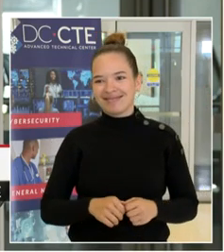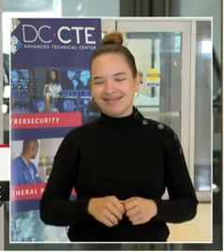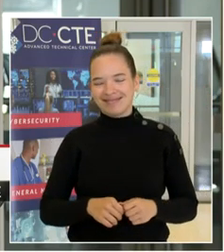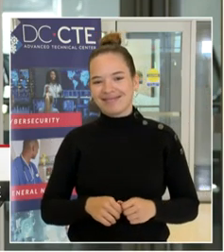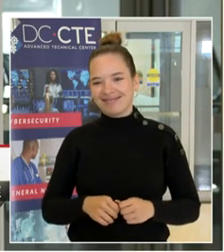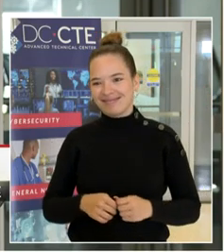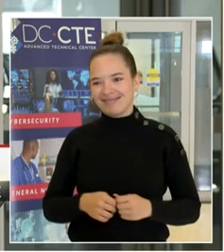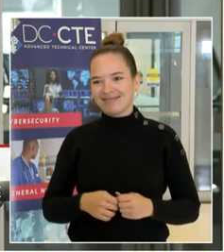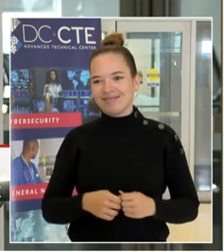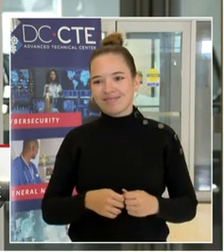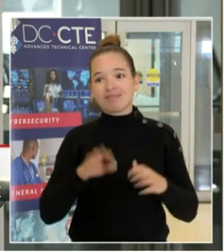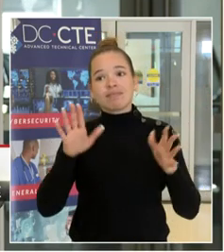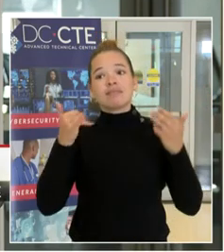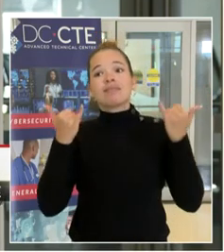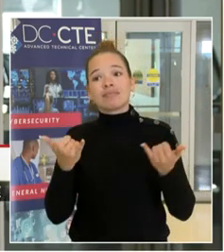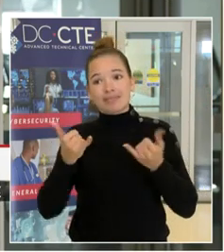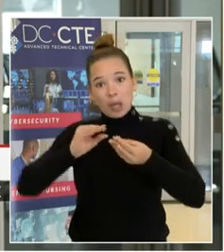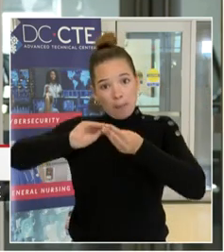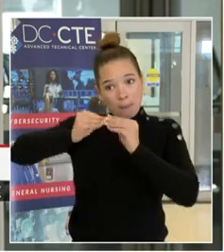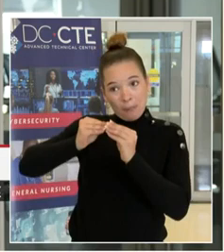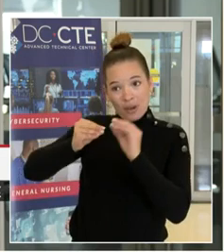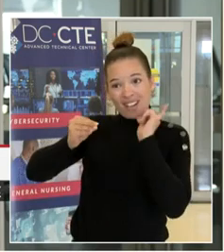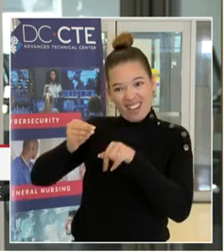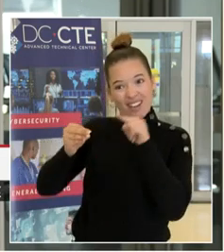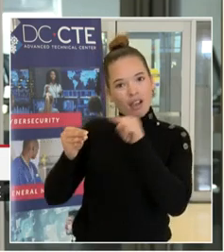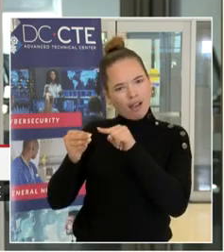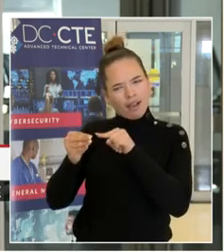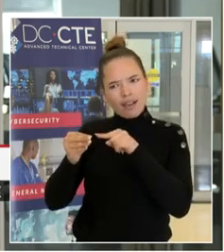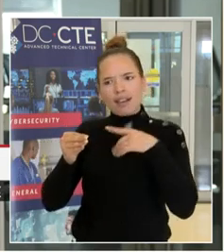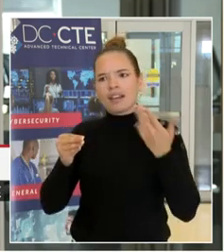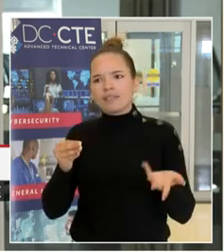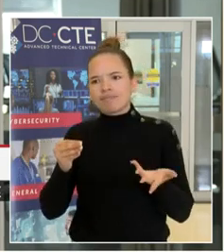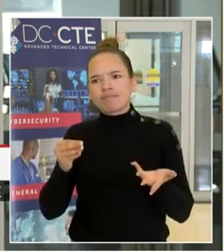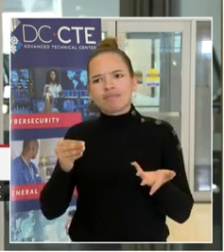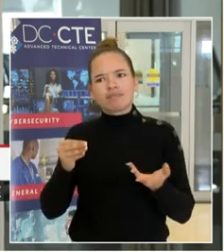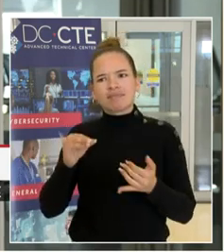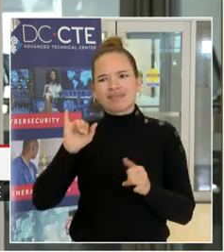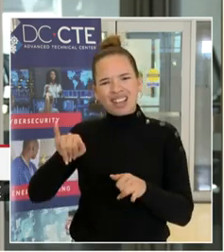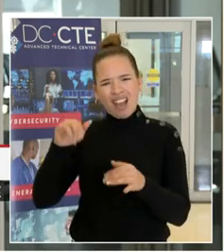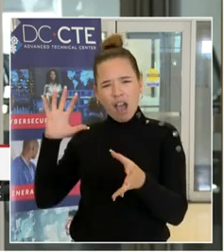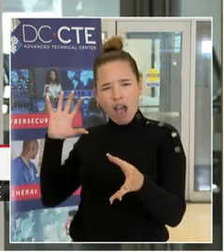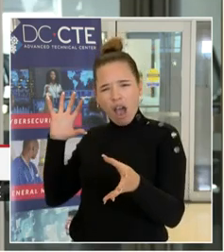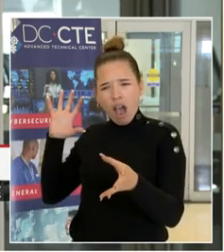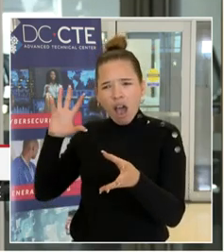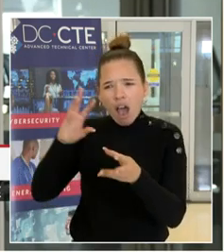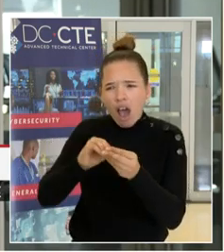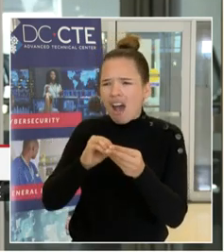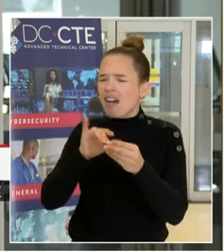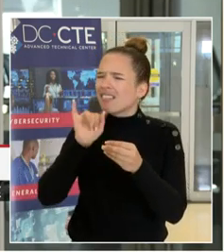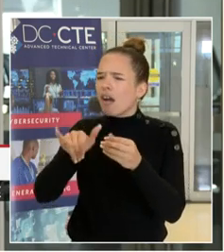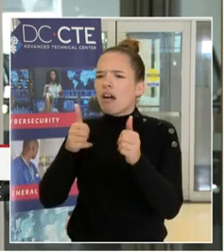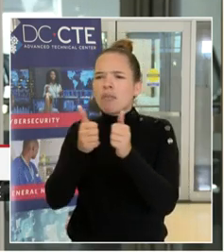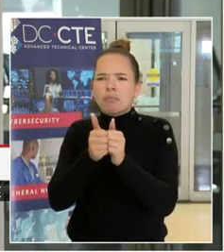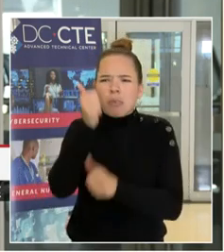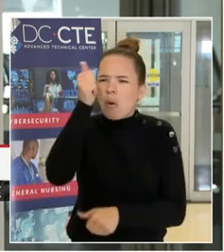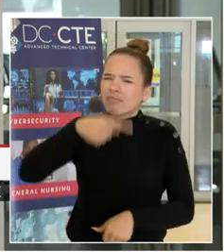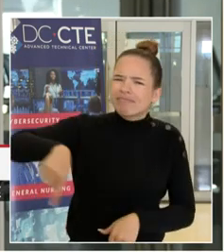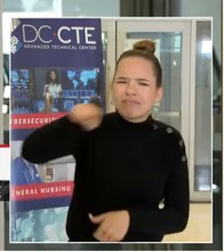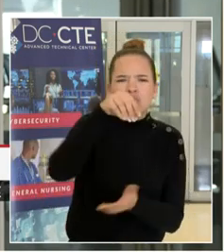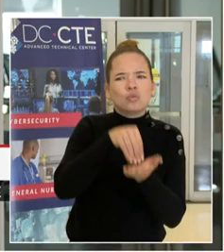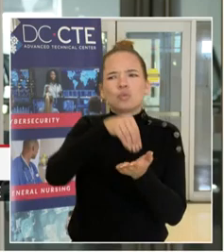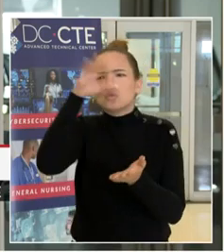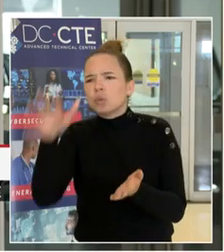This number represents the most students in our public school system since OTC